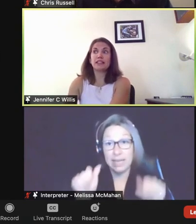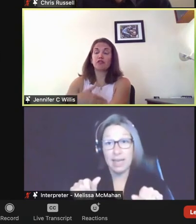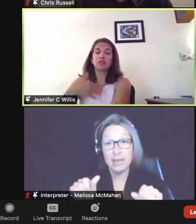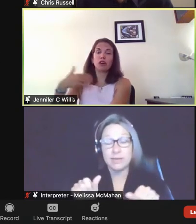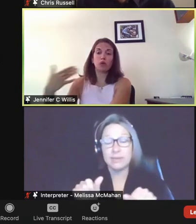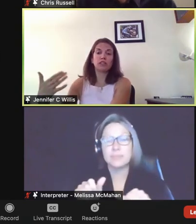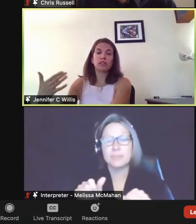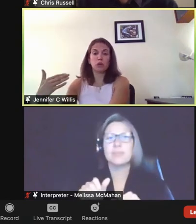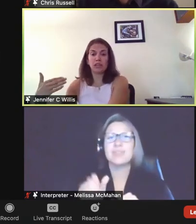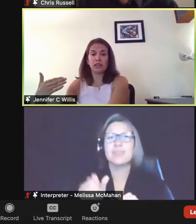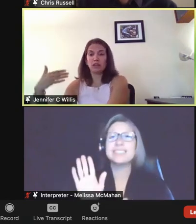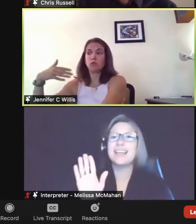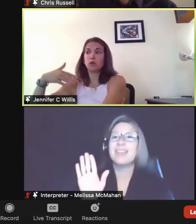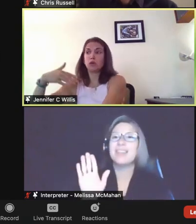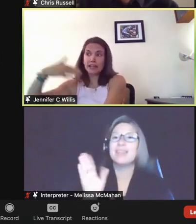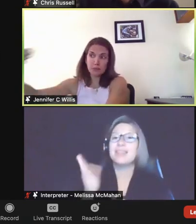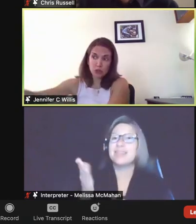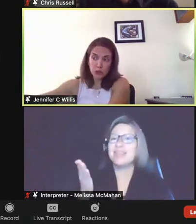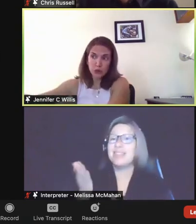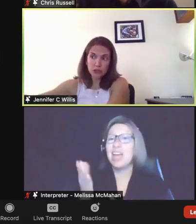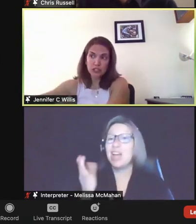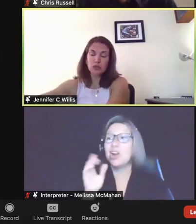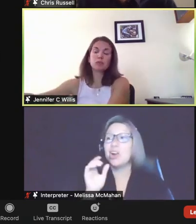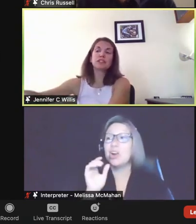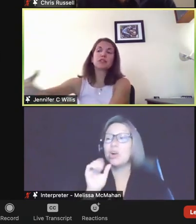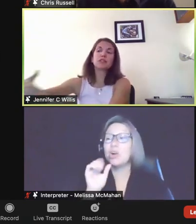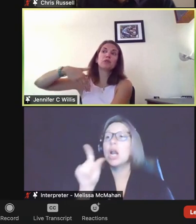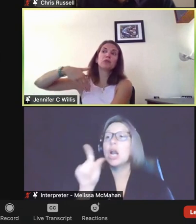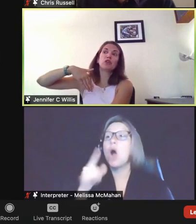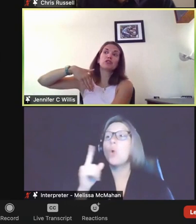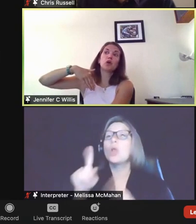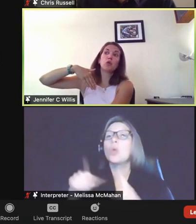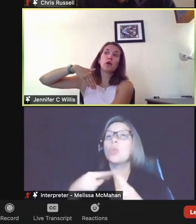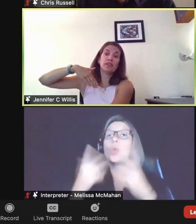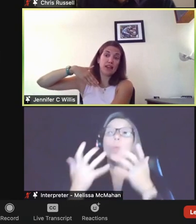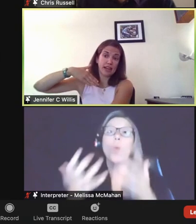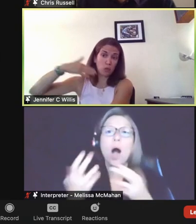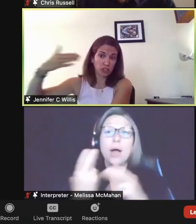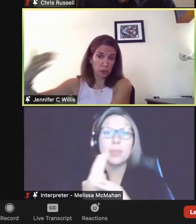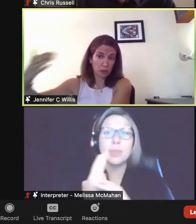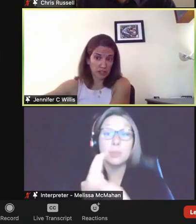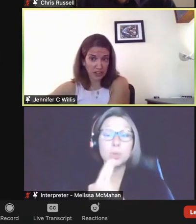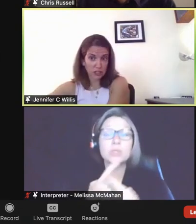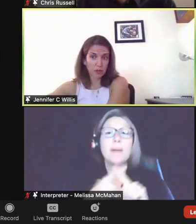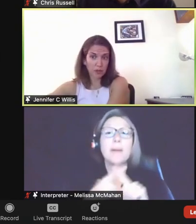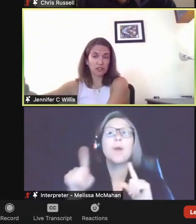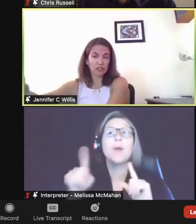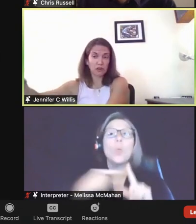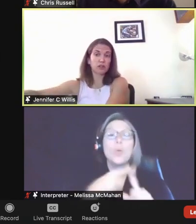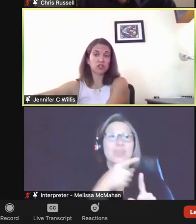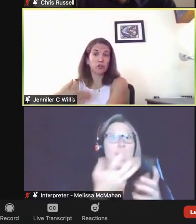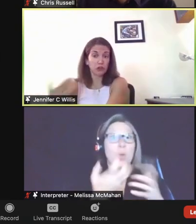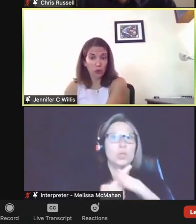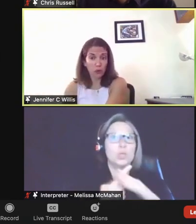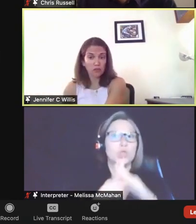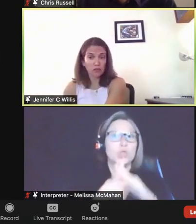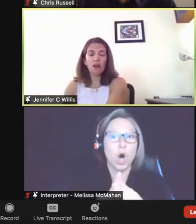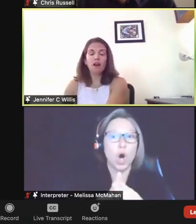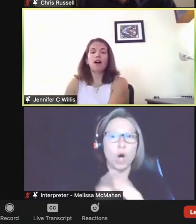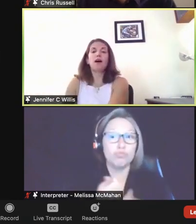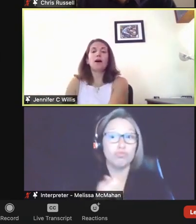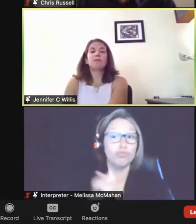it's there not only when we would like them to use it to express something, but also when they want to initiate expression on